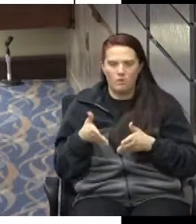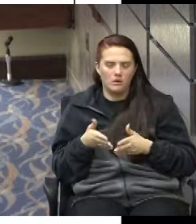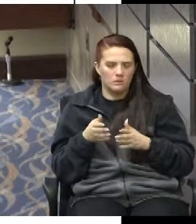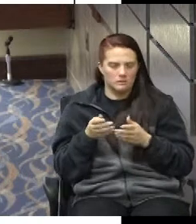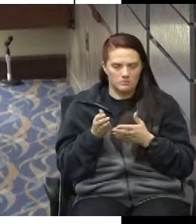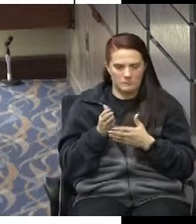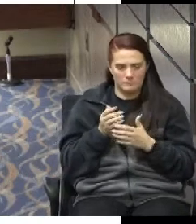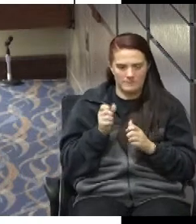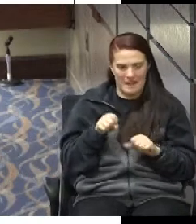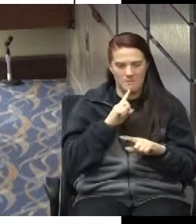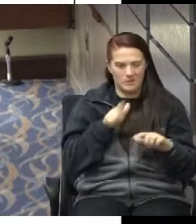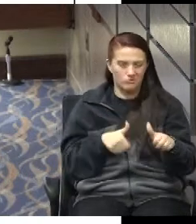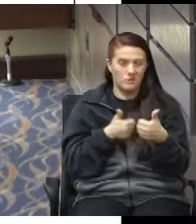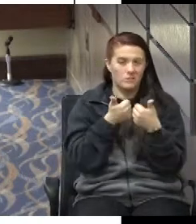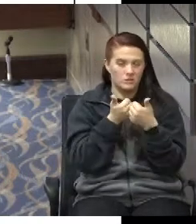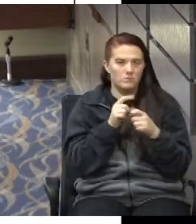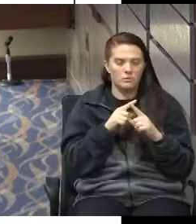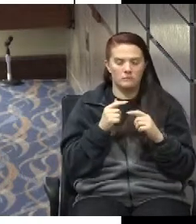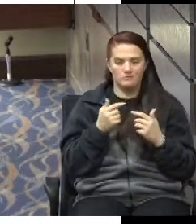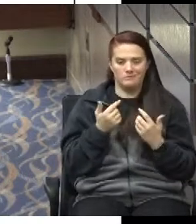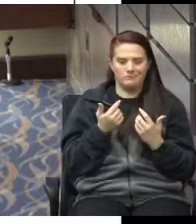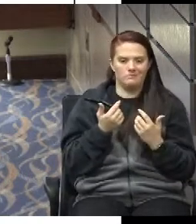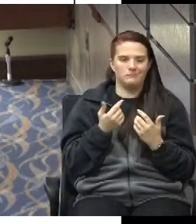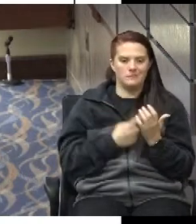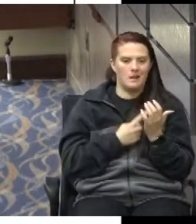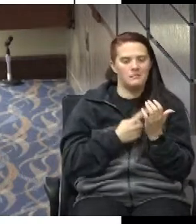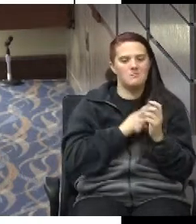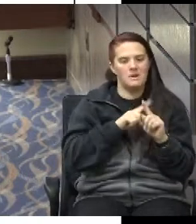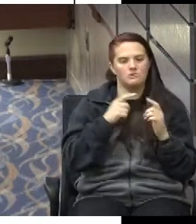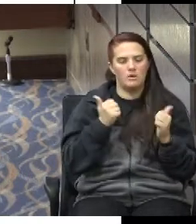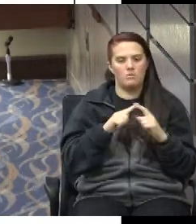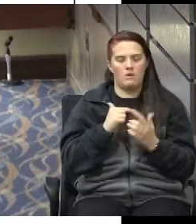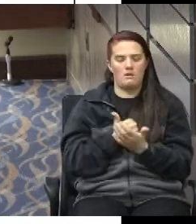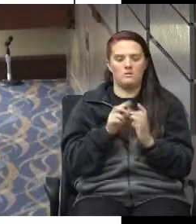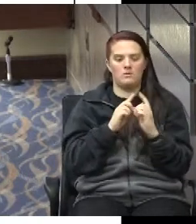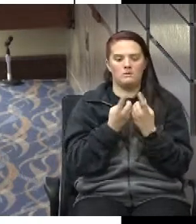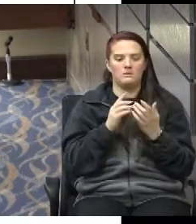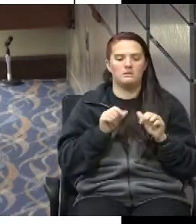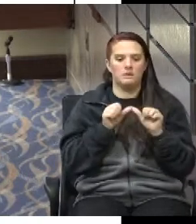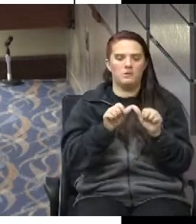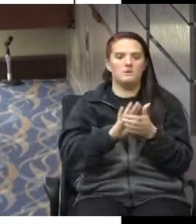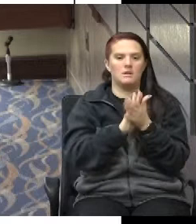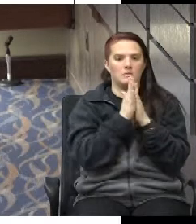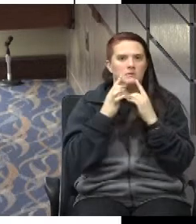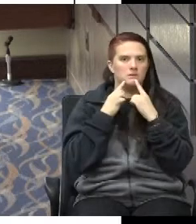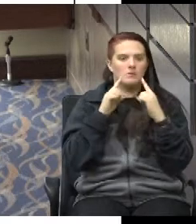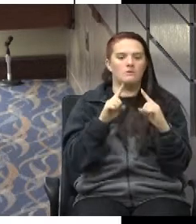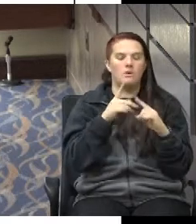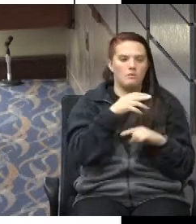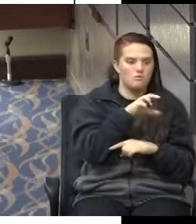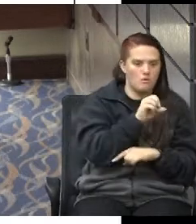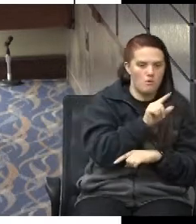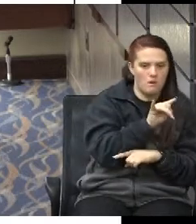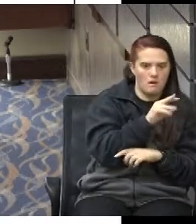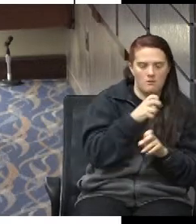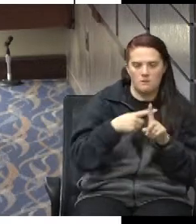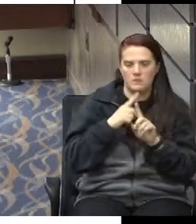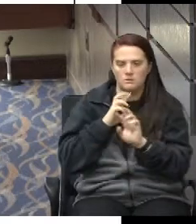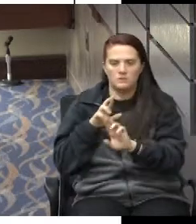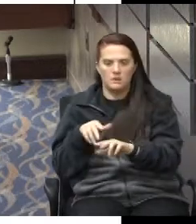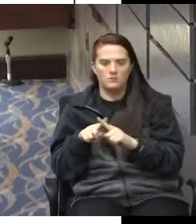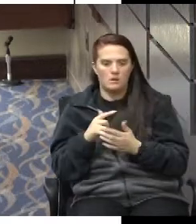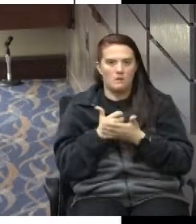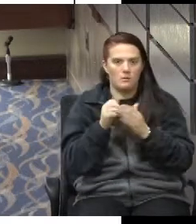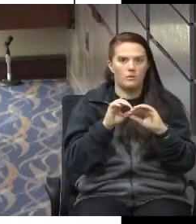roles can be challenging even in the best of times, but it's trying to help the department continually be successful and be both proactive and responsive to help